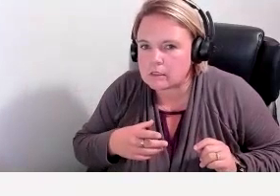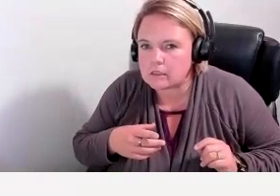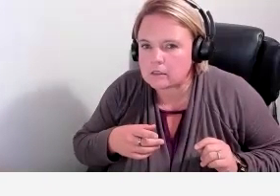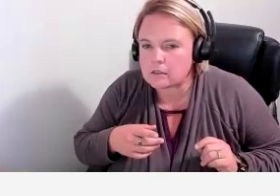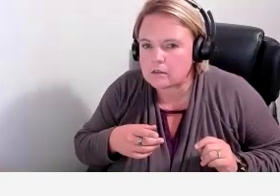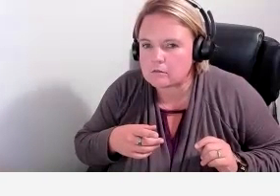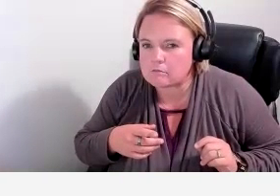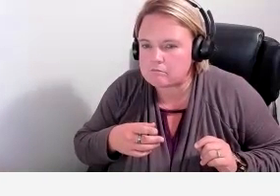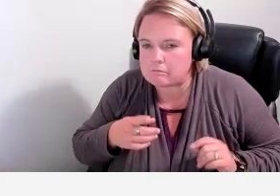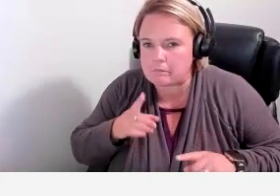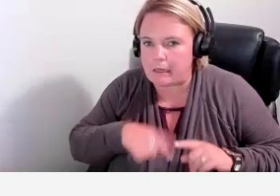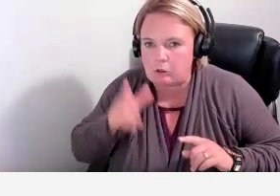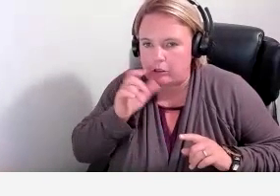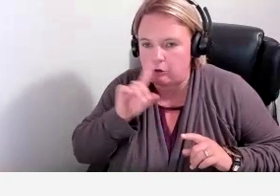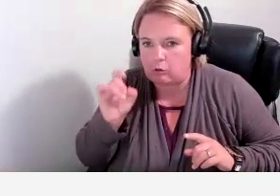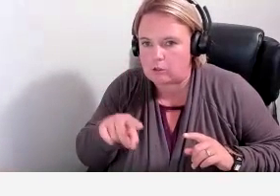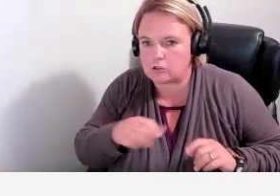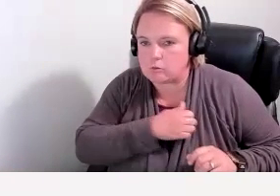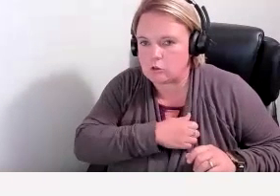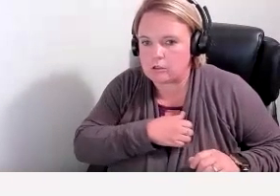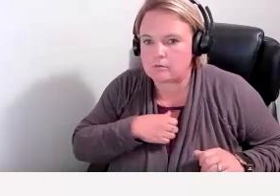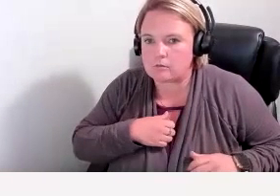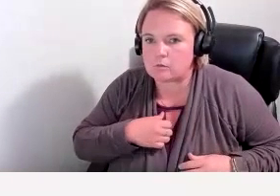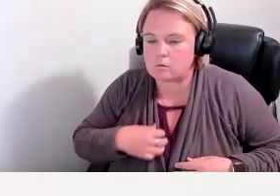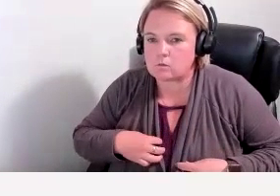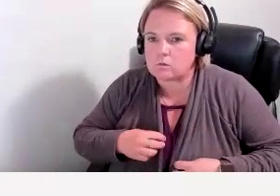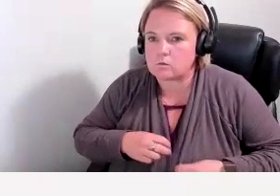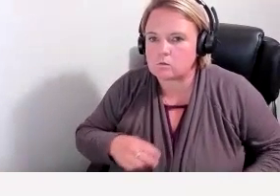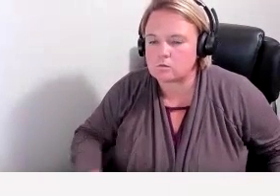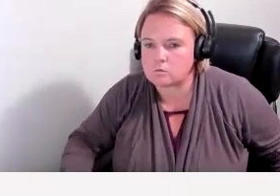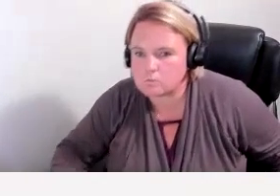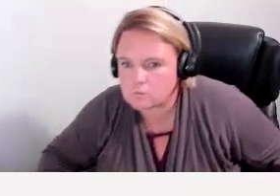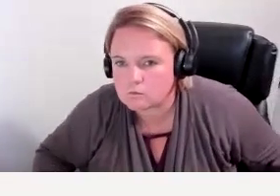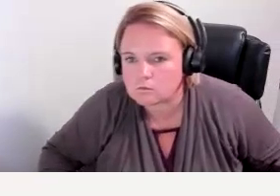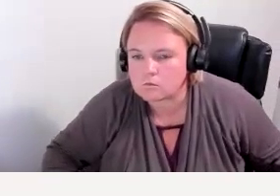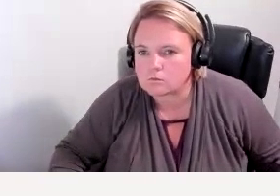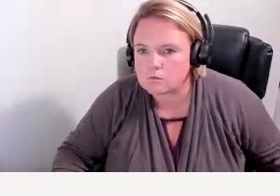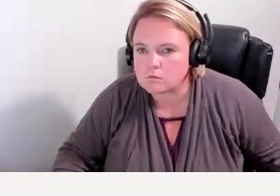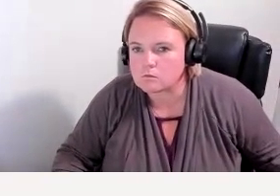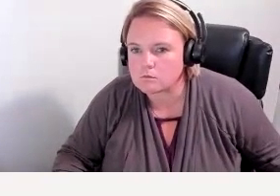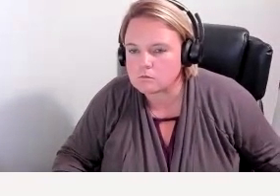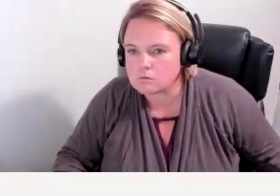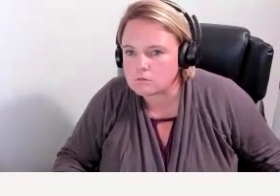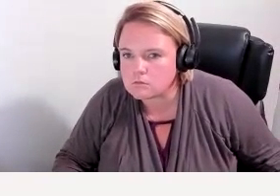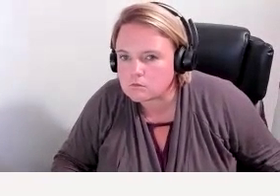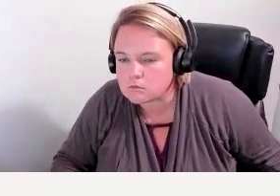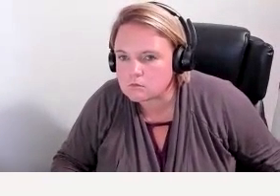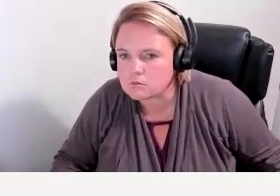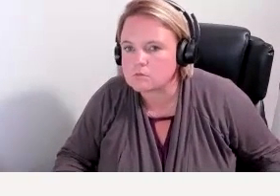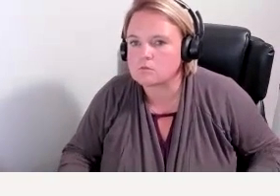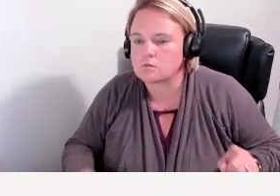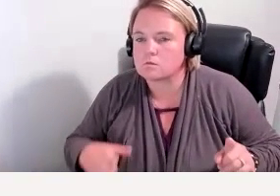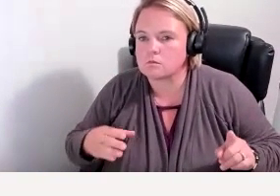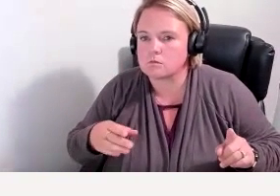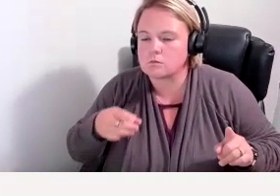Yes. Yep. Tracy, did you say you check on that photo tab? Something will tell you something. Yes. So